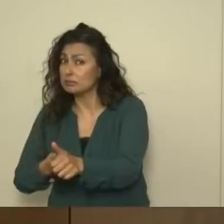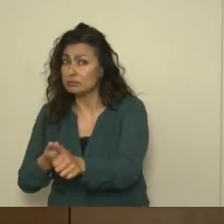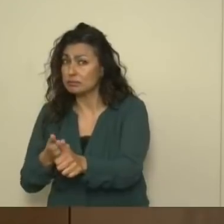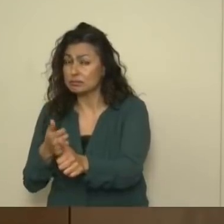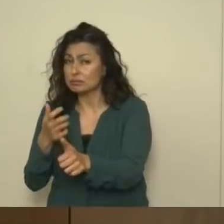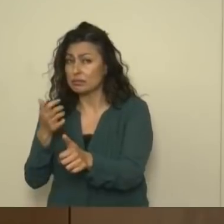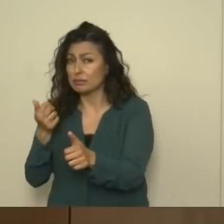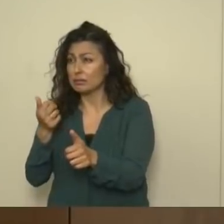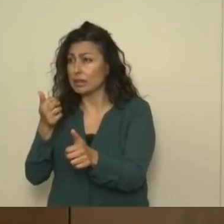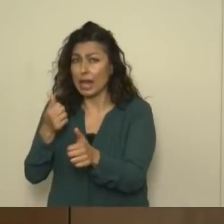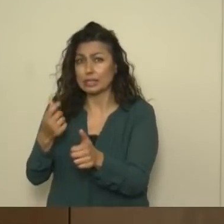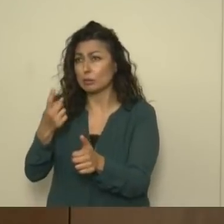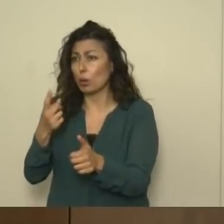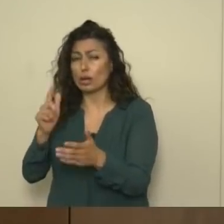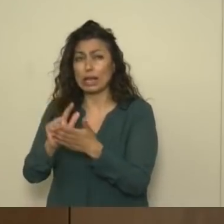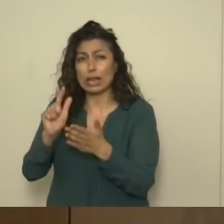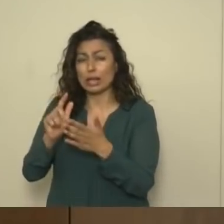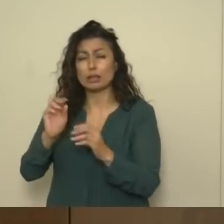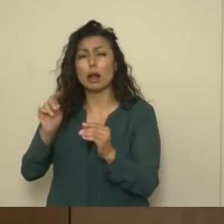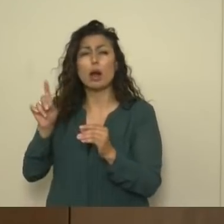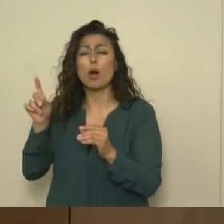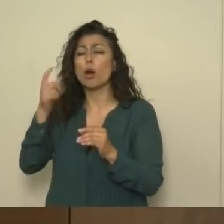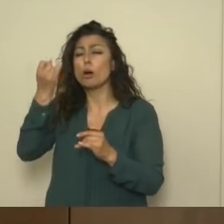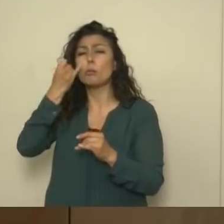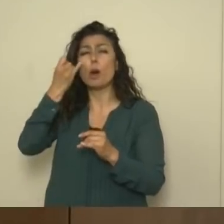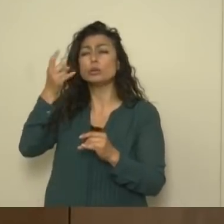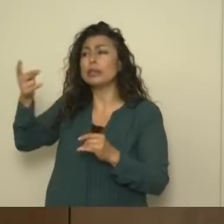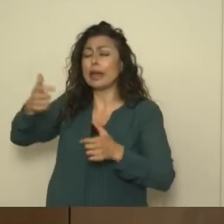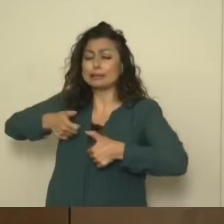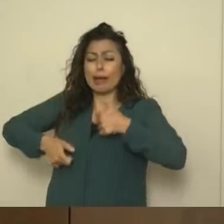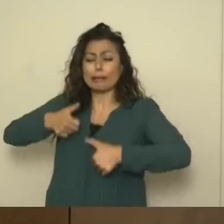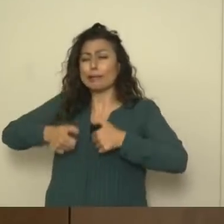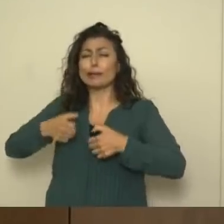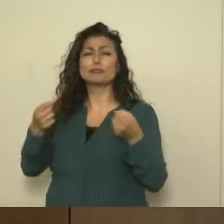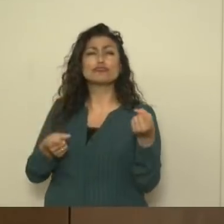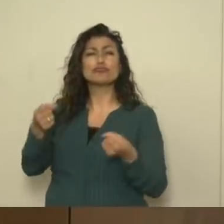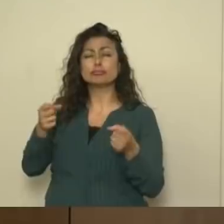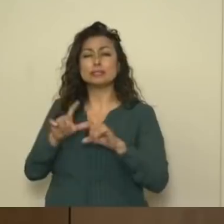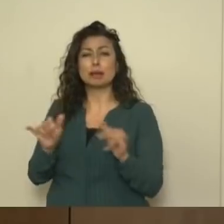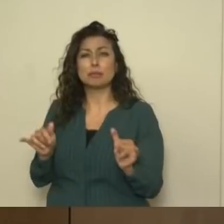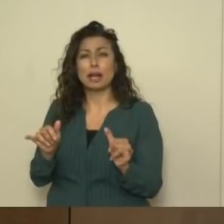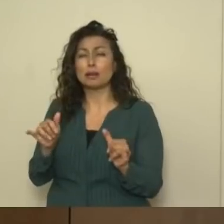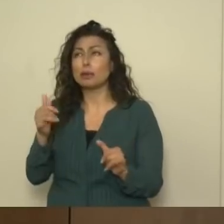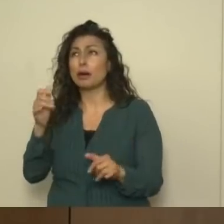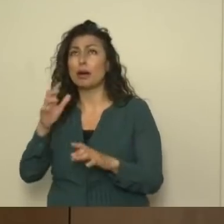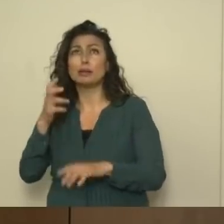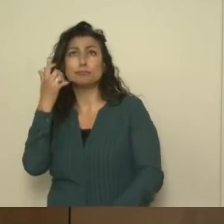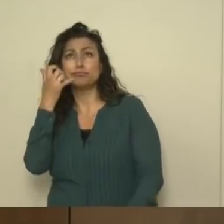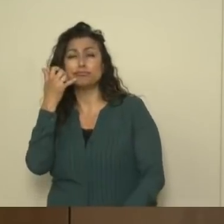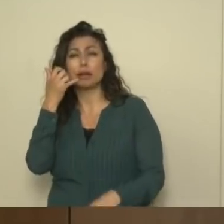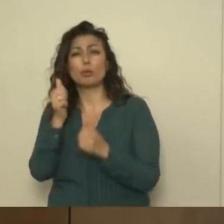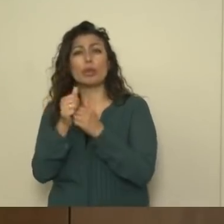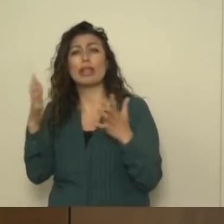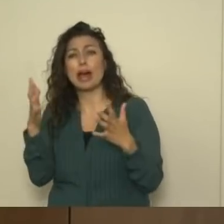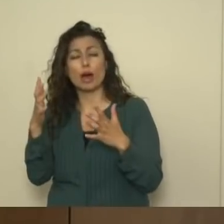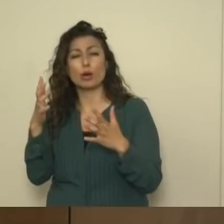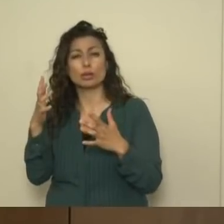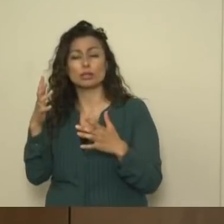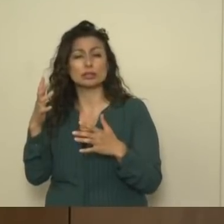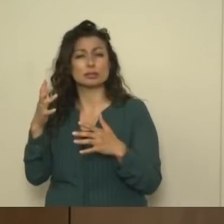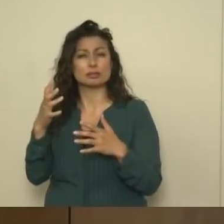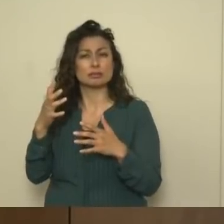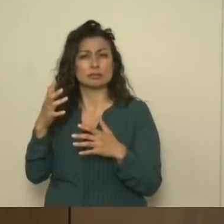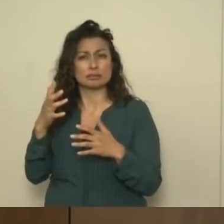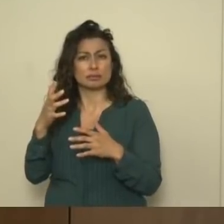illegal activity. They were texting while driving and on their cell phones. They were not wearing their seatbelts. They